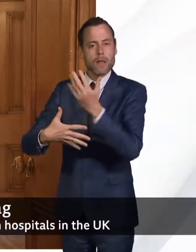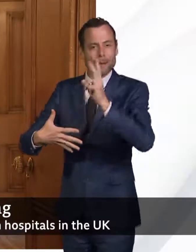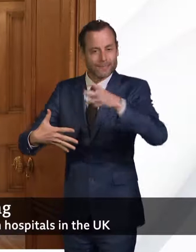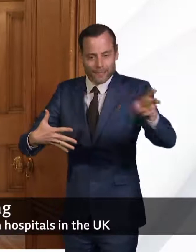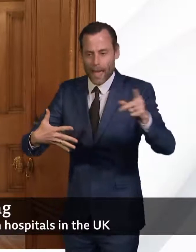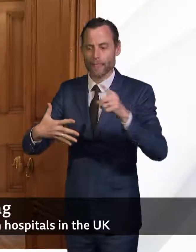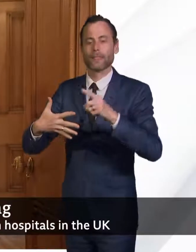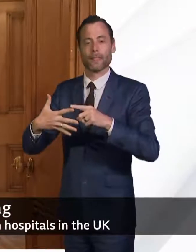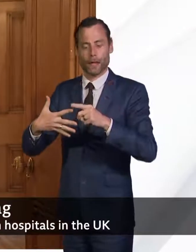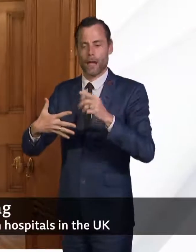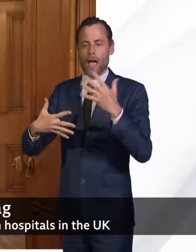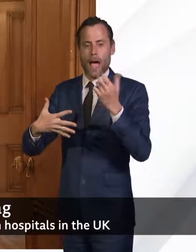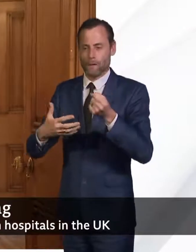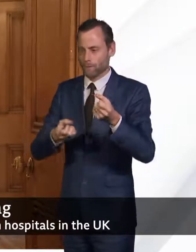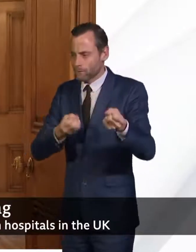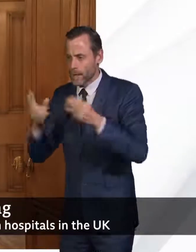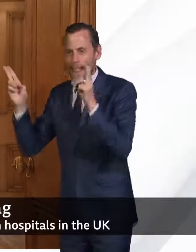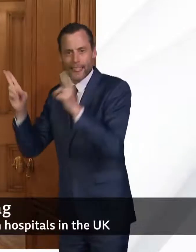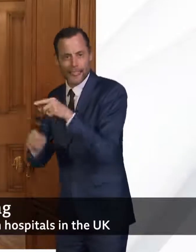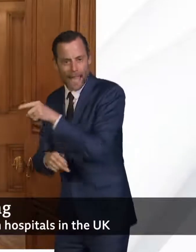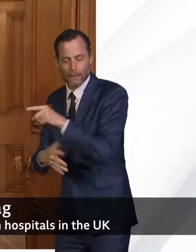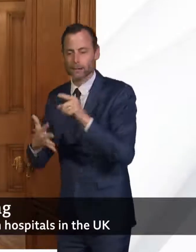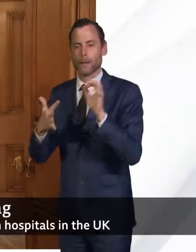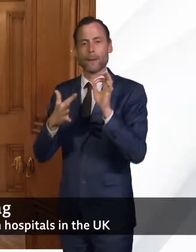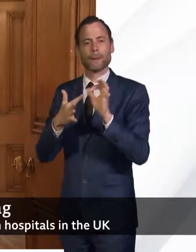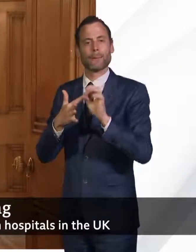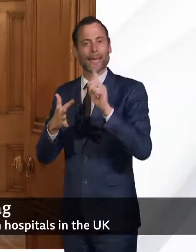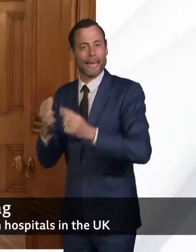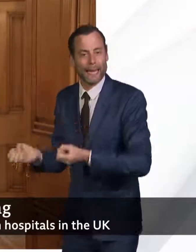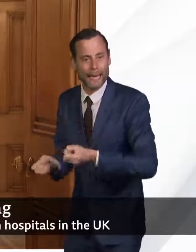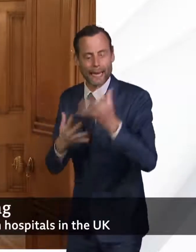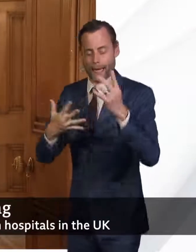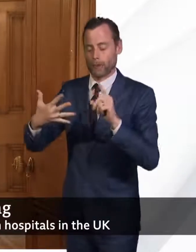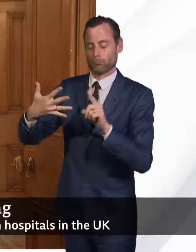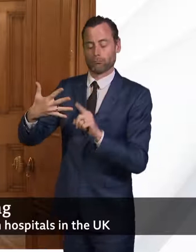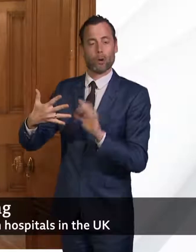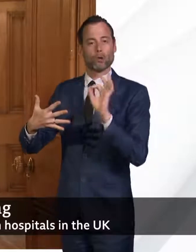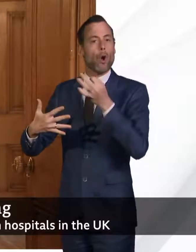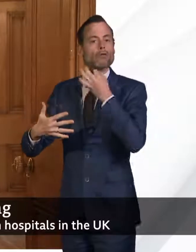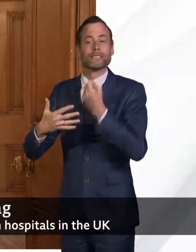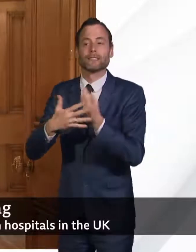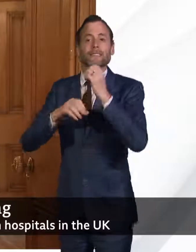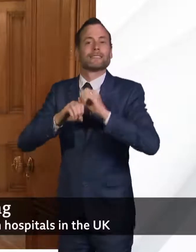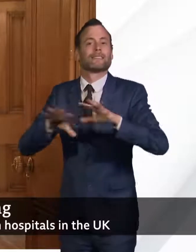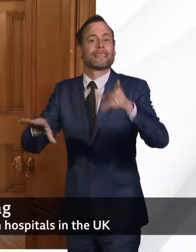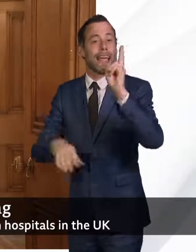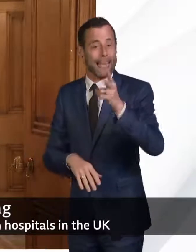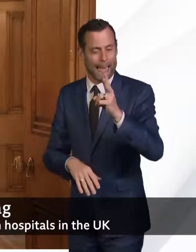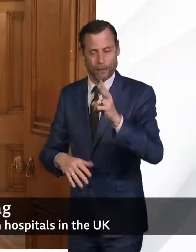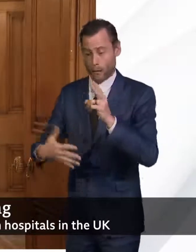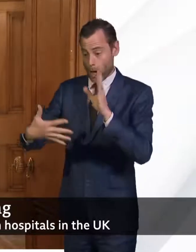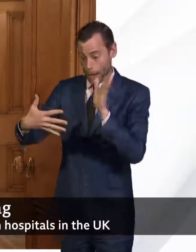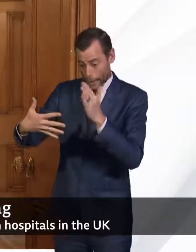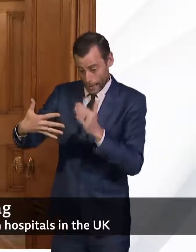and PPE addressed, and no risk of a second spike. I want to update you on 2 other issues